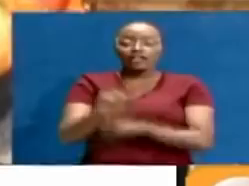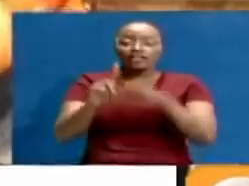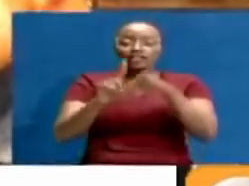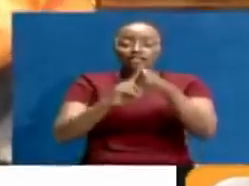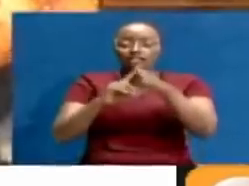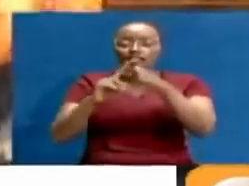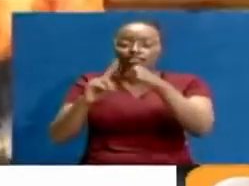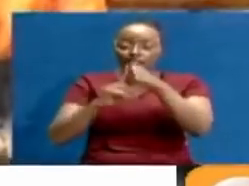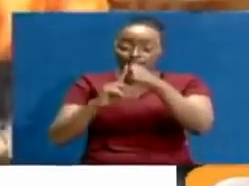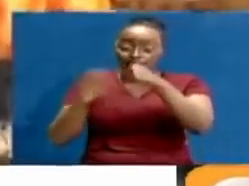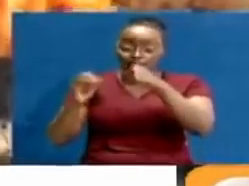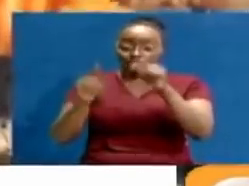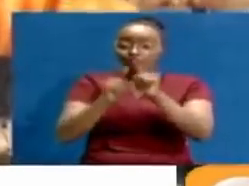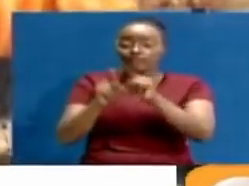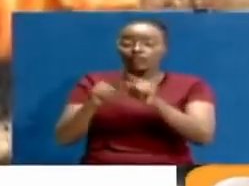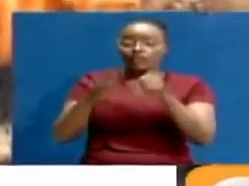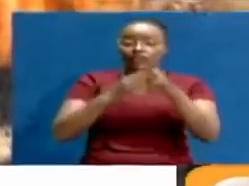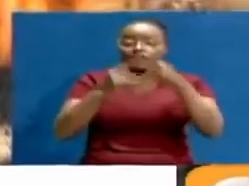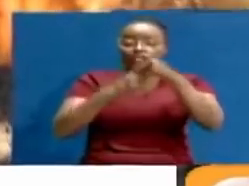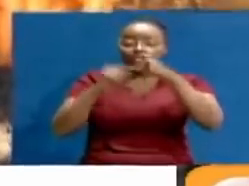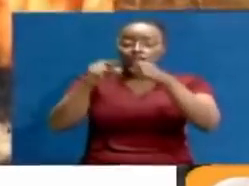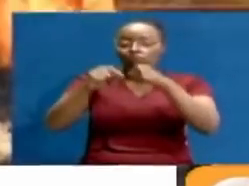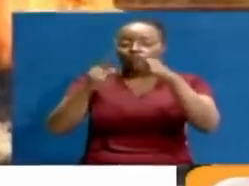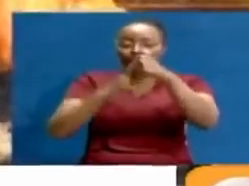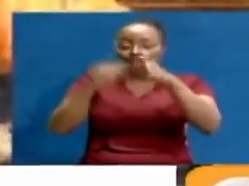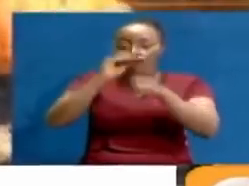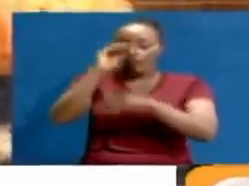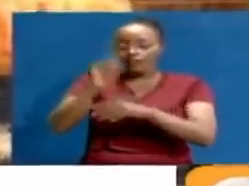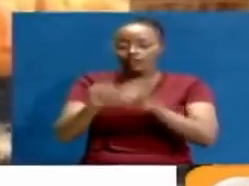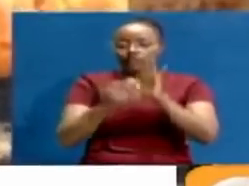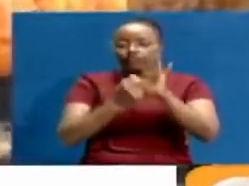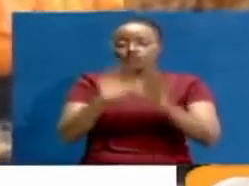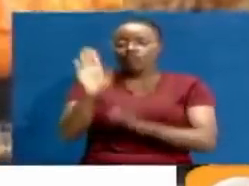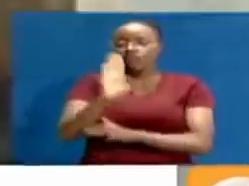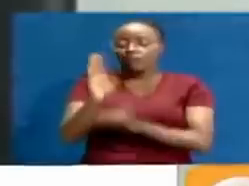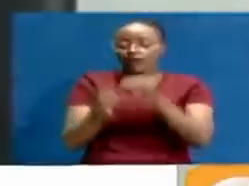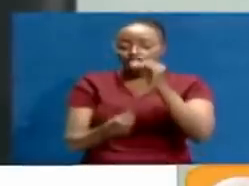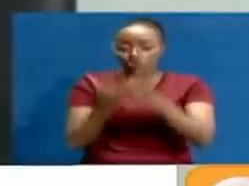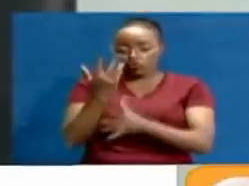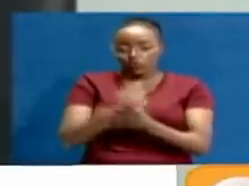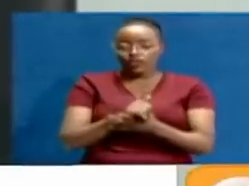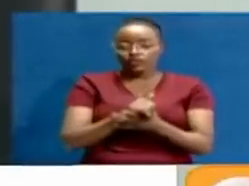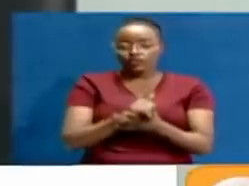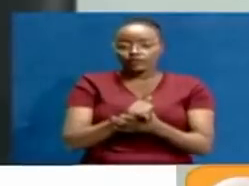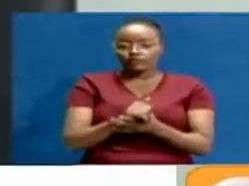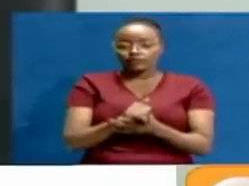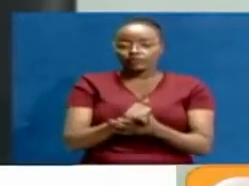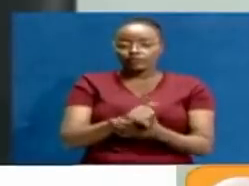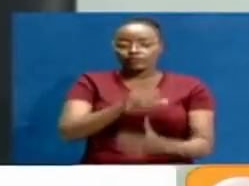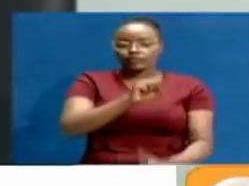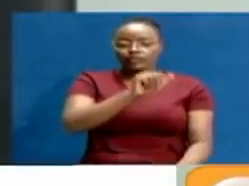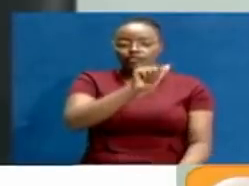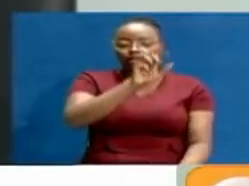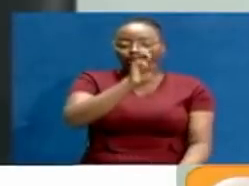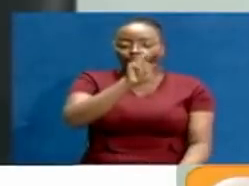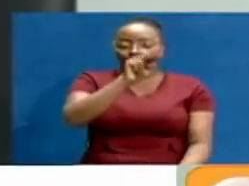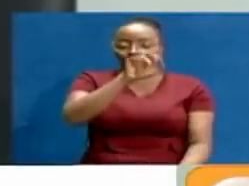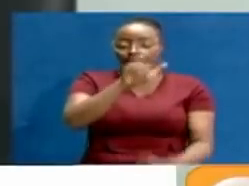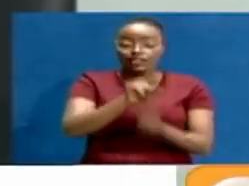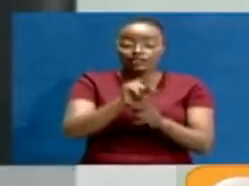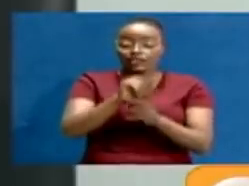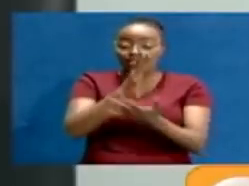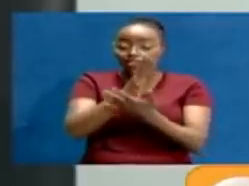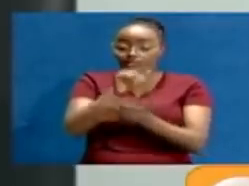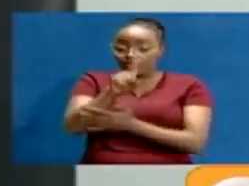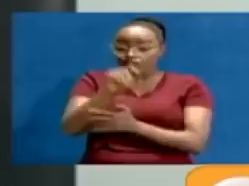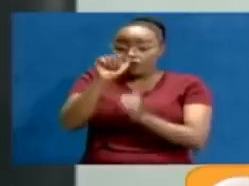206 chicken samples, 96.6% exhibited bacterial growth. Salmonella and Shigella are organisms